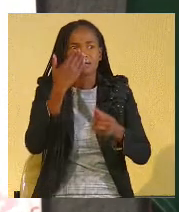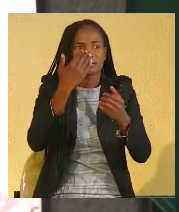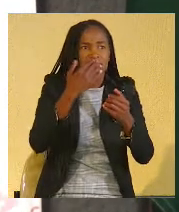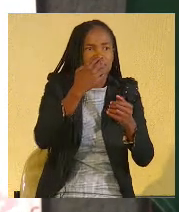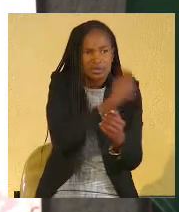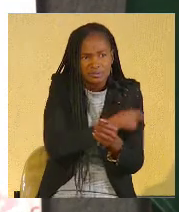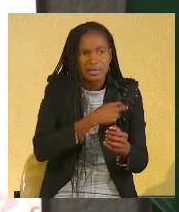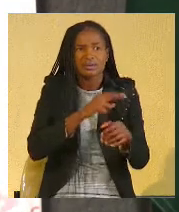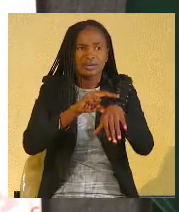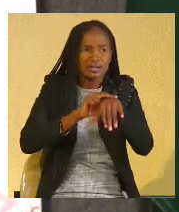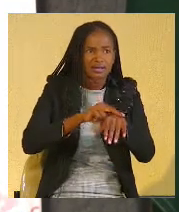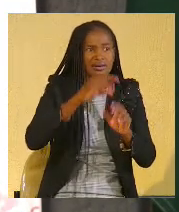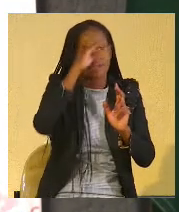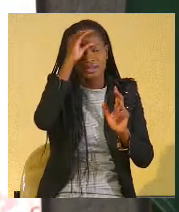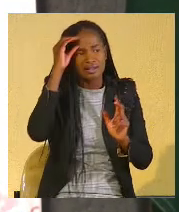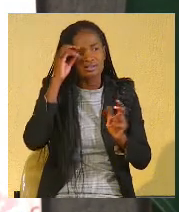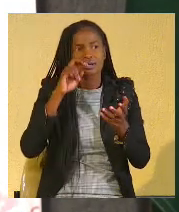so to say, heterogeneous